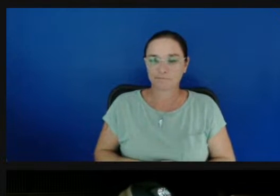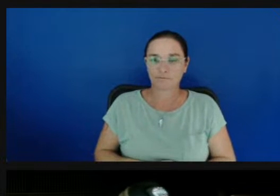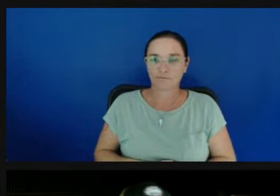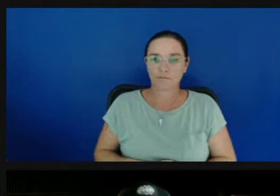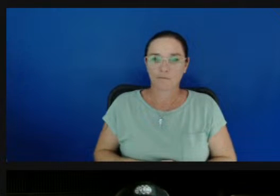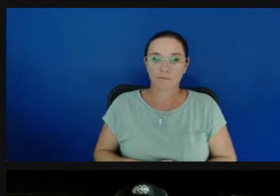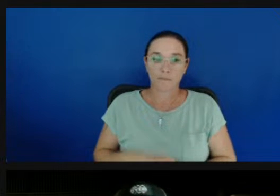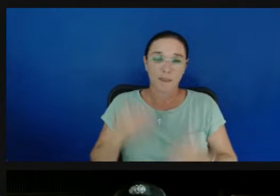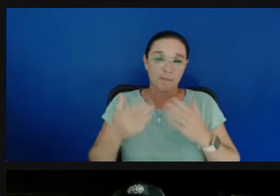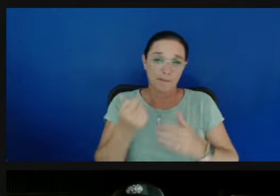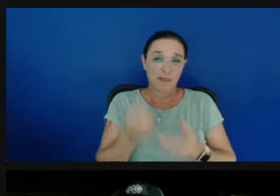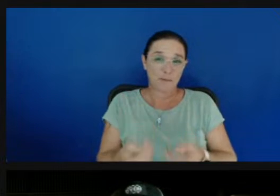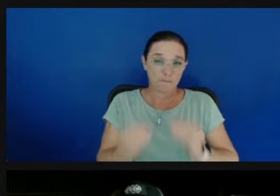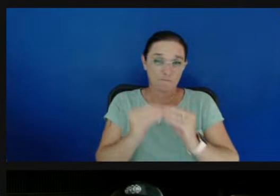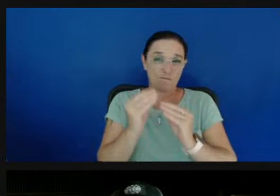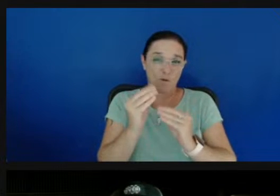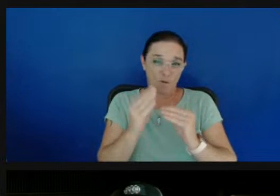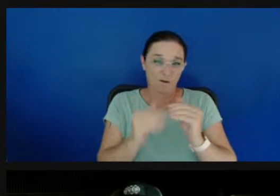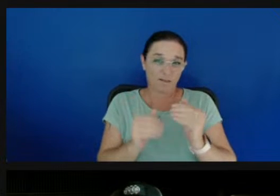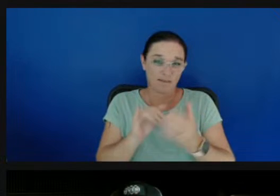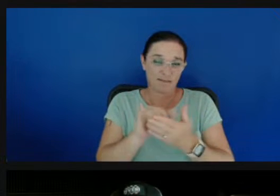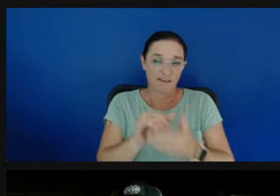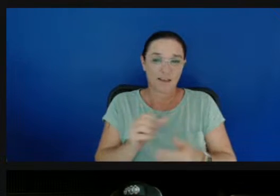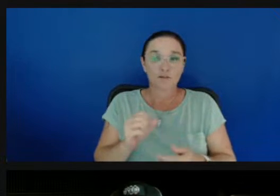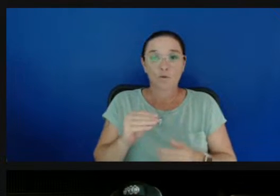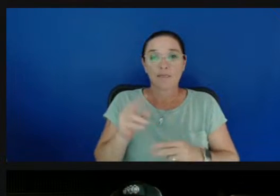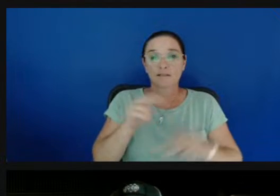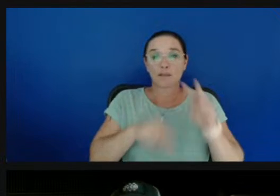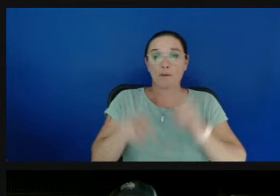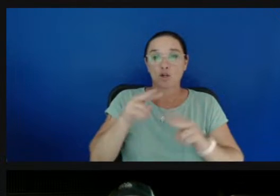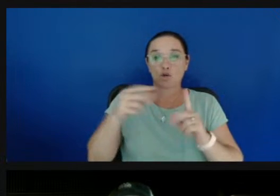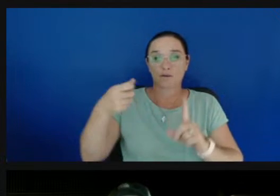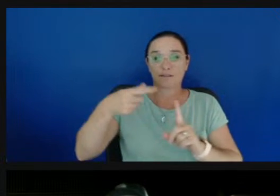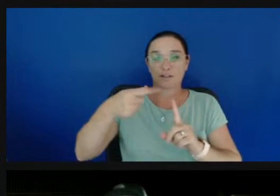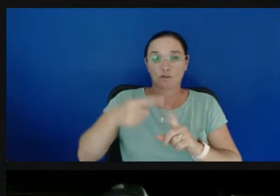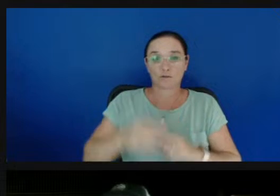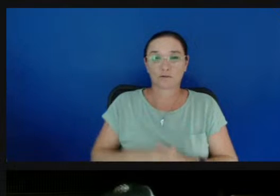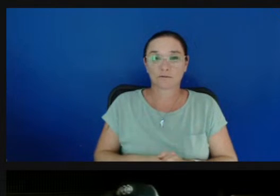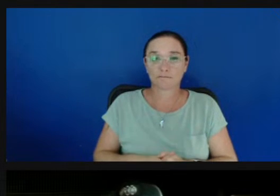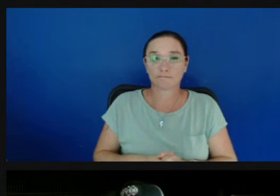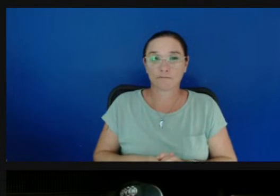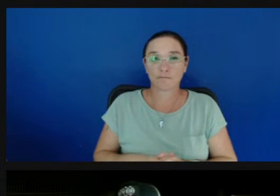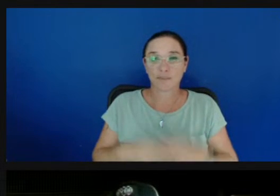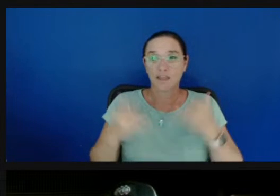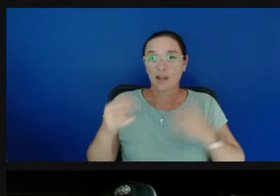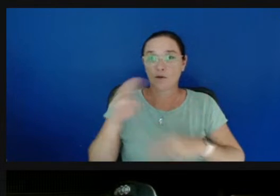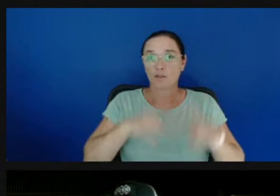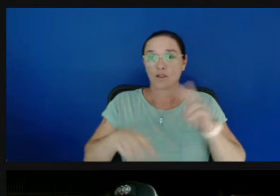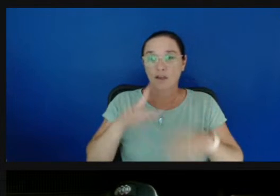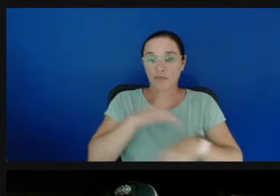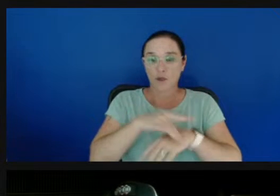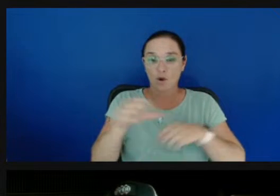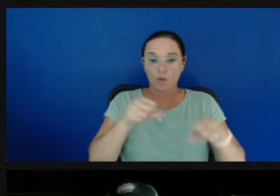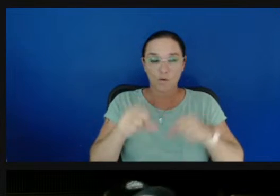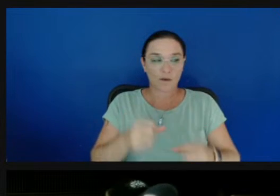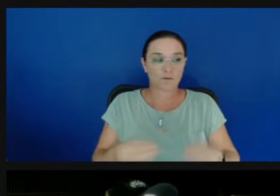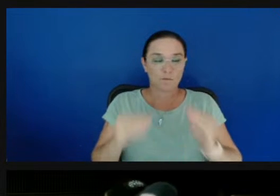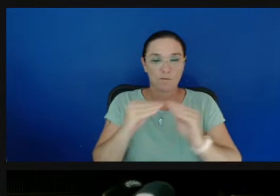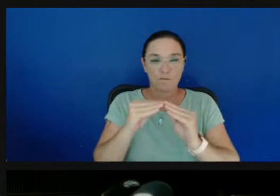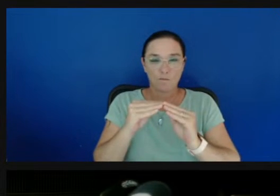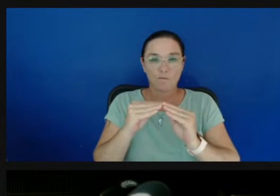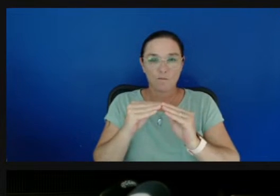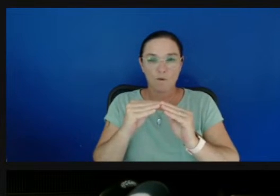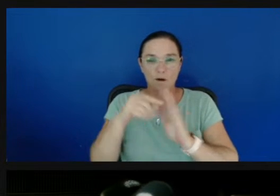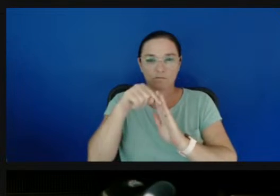that even. So those are our monitoring signals, and we'll look at our earthquakes a little more closely here.